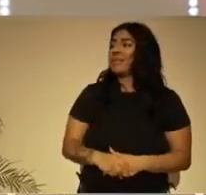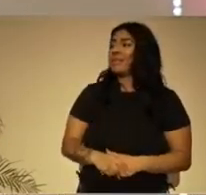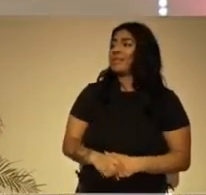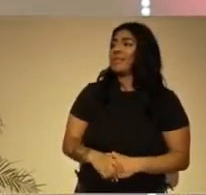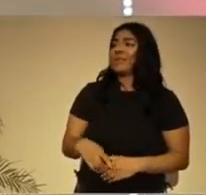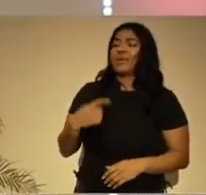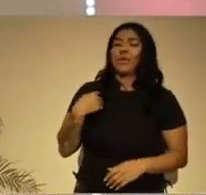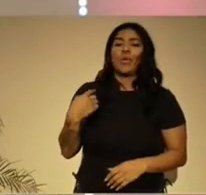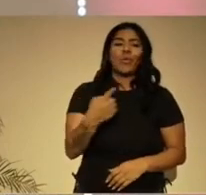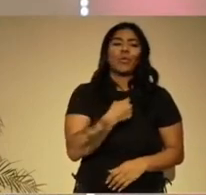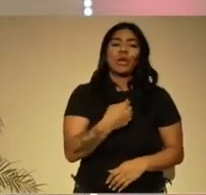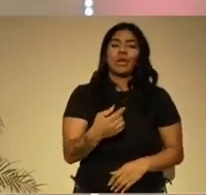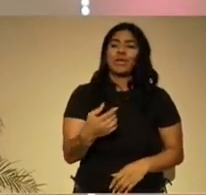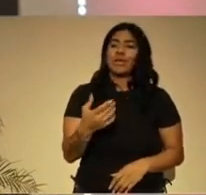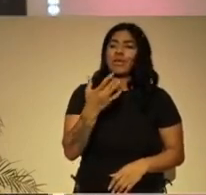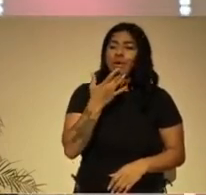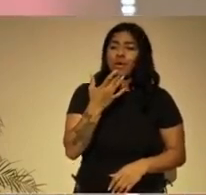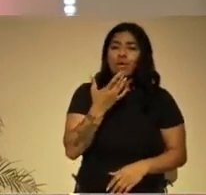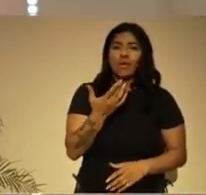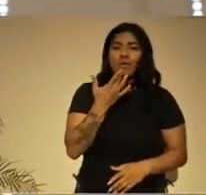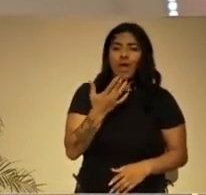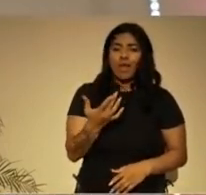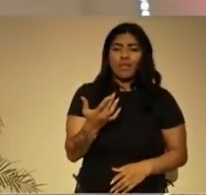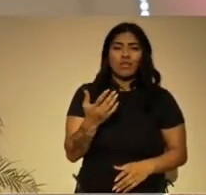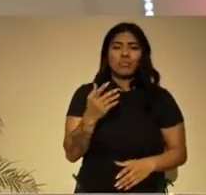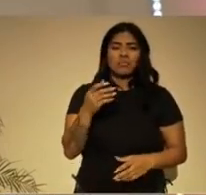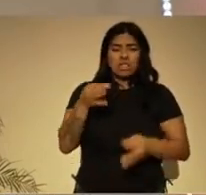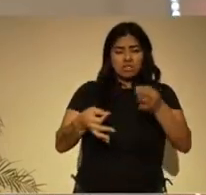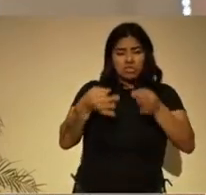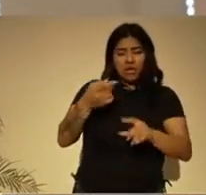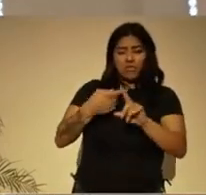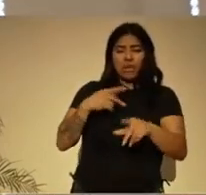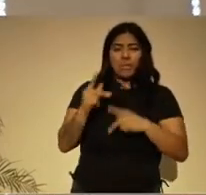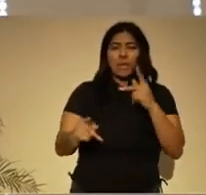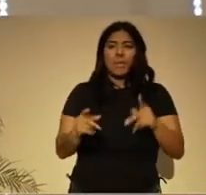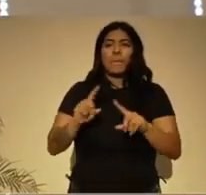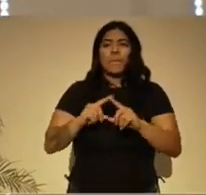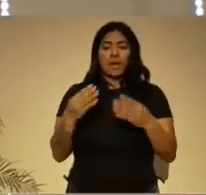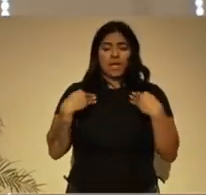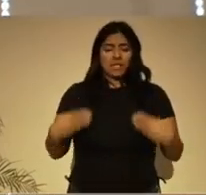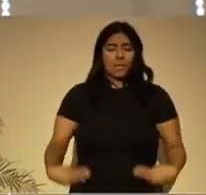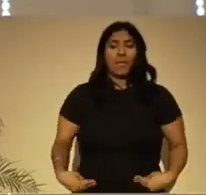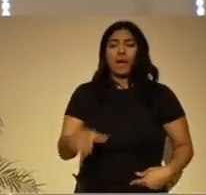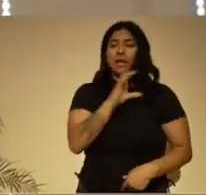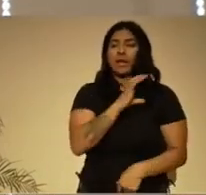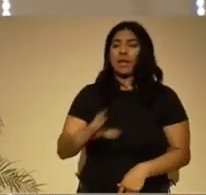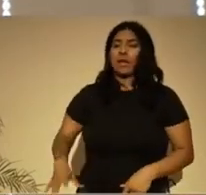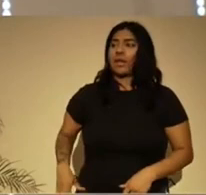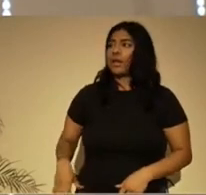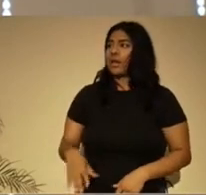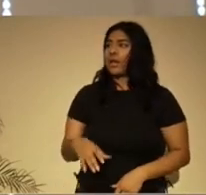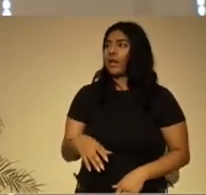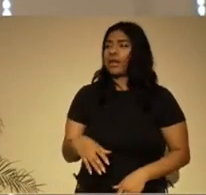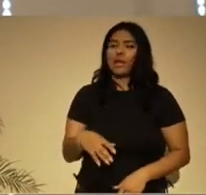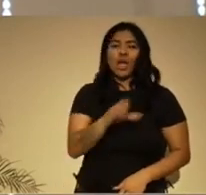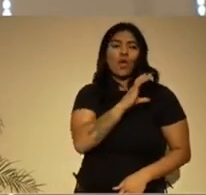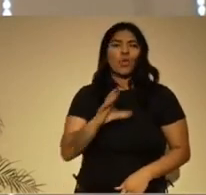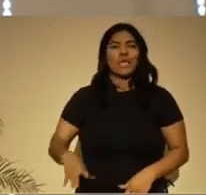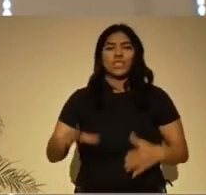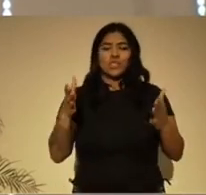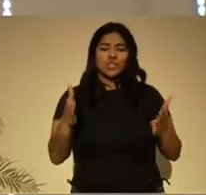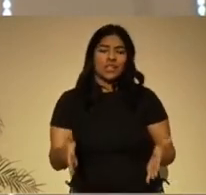We much rather be judged by people. And yet as the body of Christ, right? How, we've all heard it, Christians are so